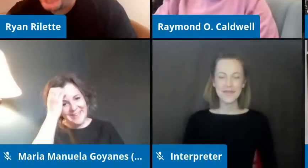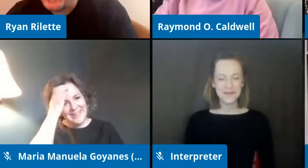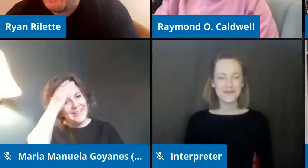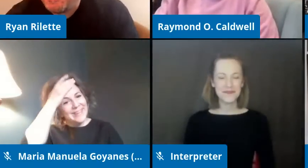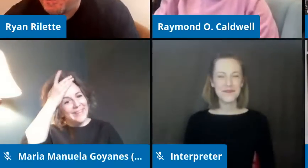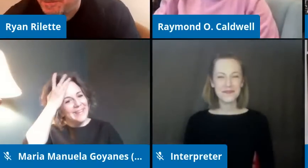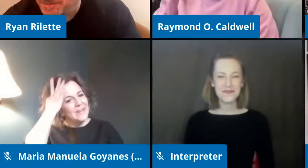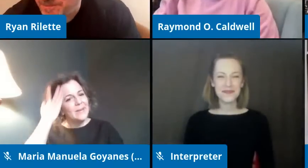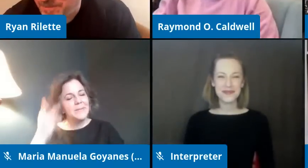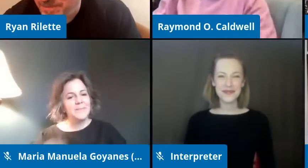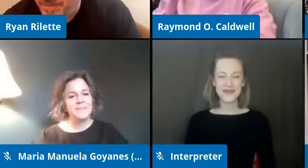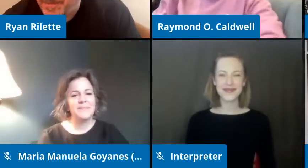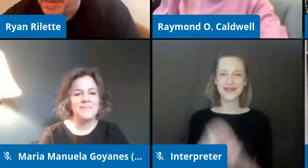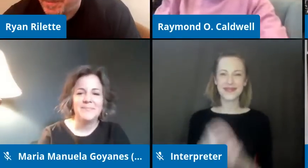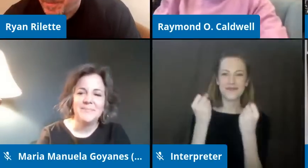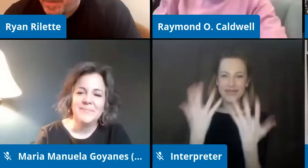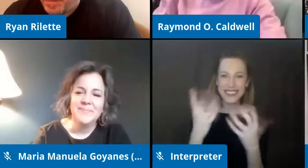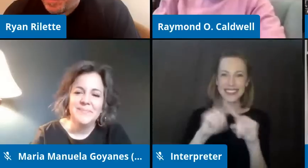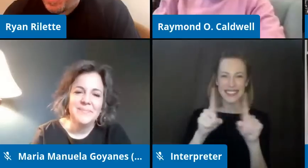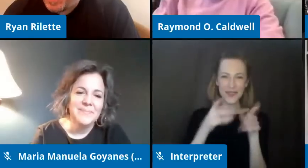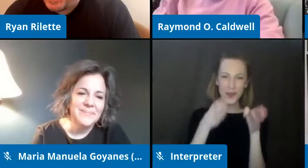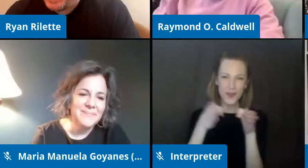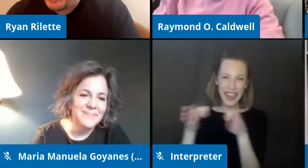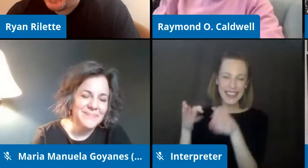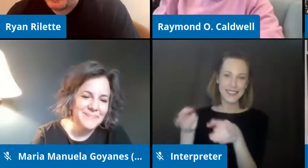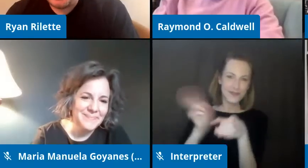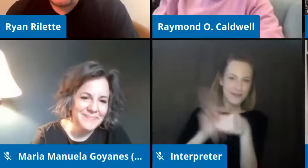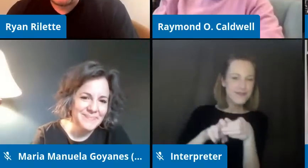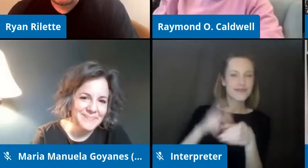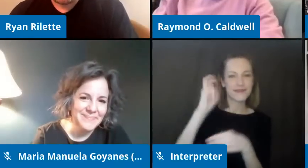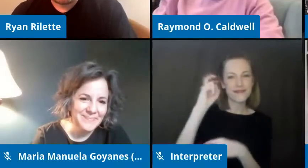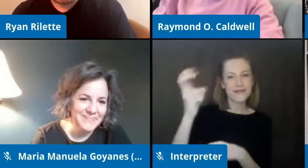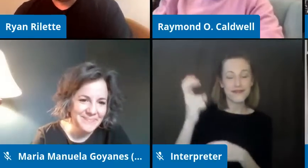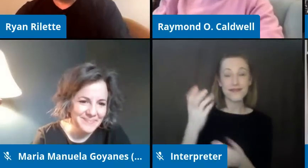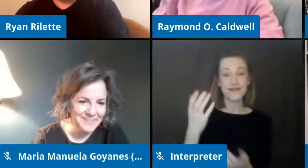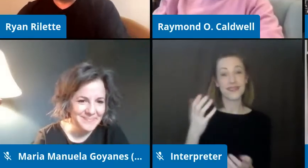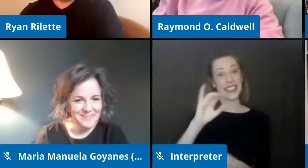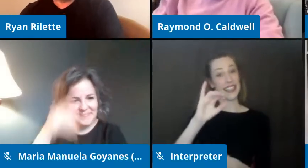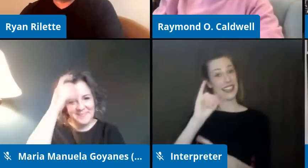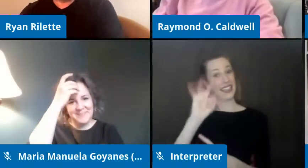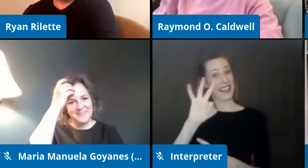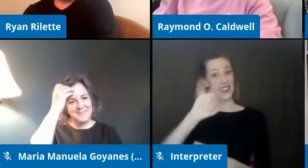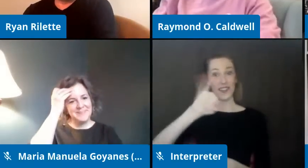many forms of transit available, and Jason will drive you to the theater himself if he has to.